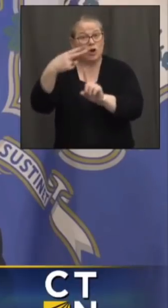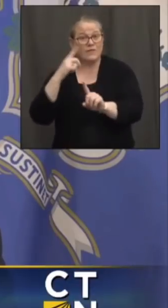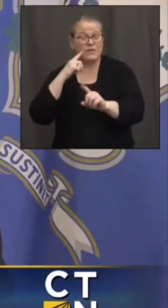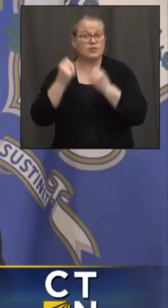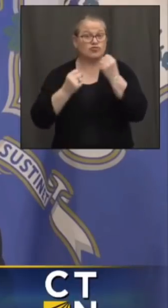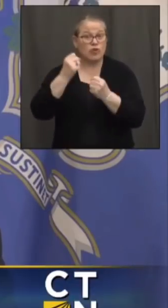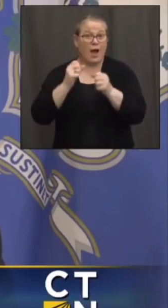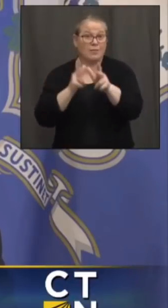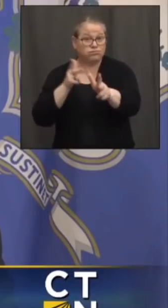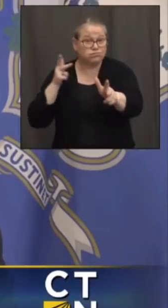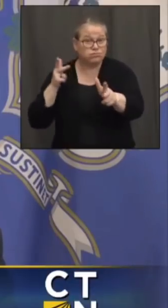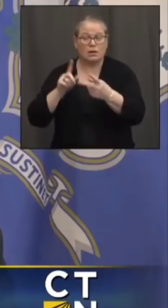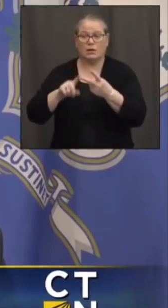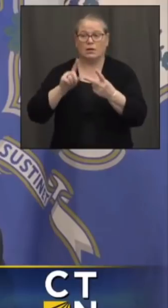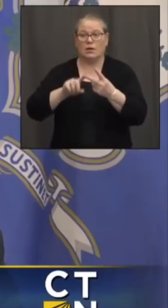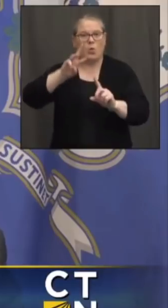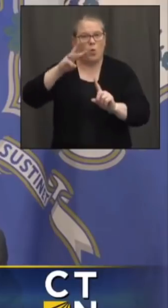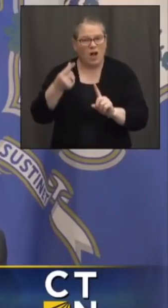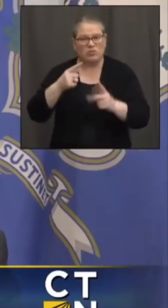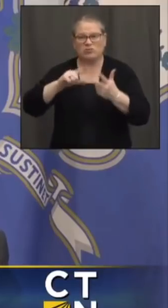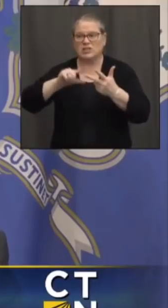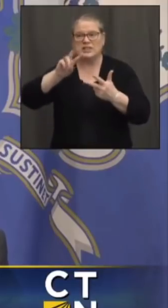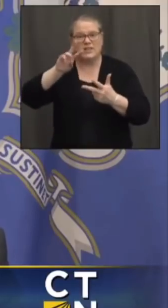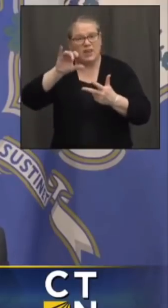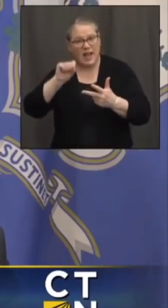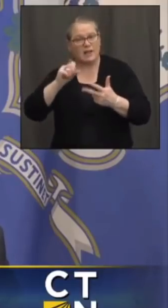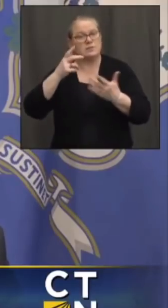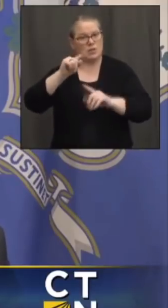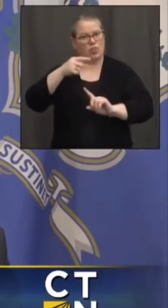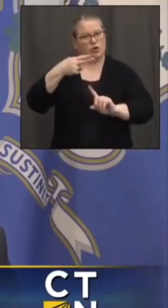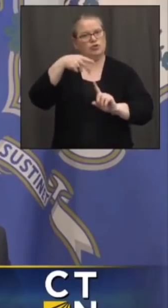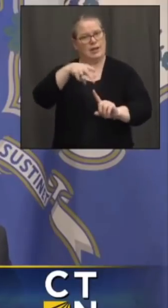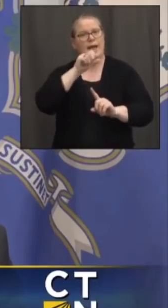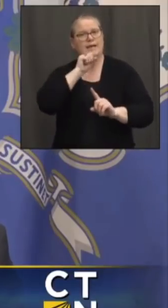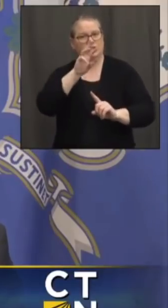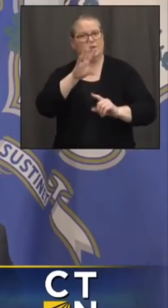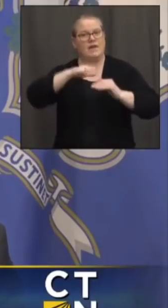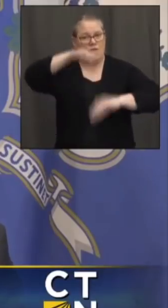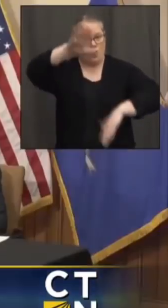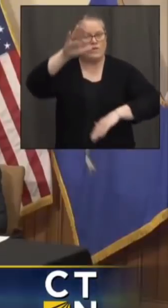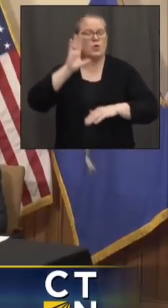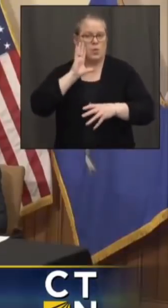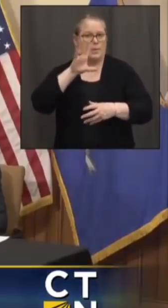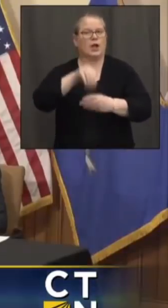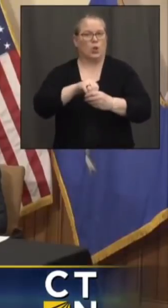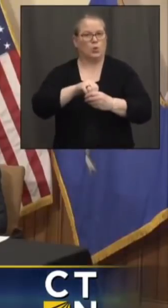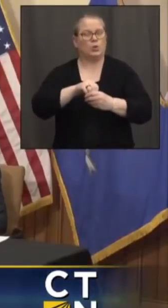appointments as well, but everybody 65 and over will now be in the queue.